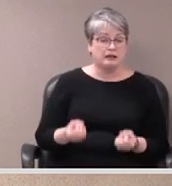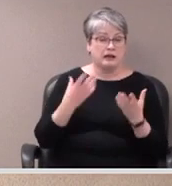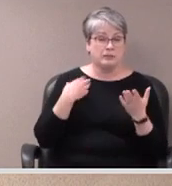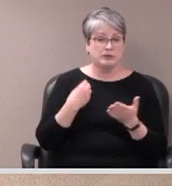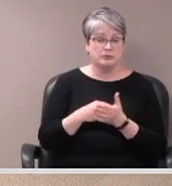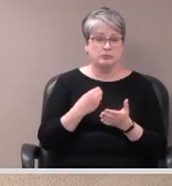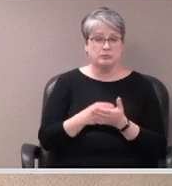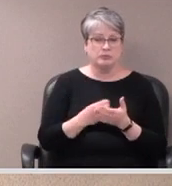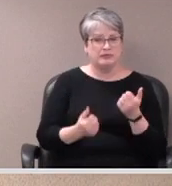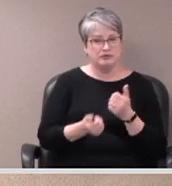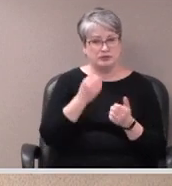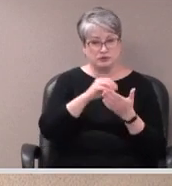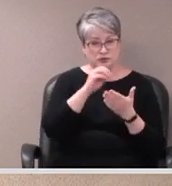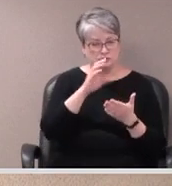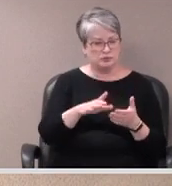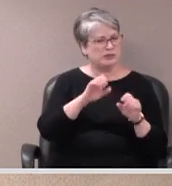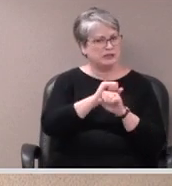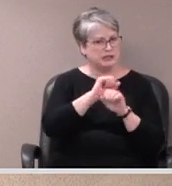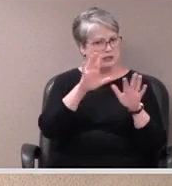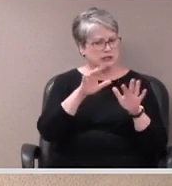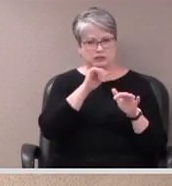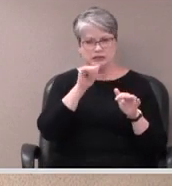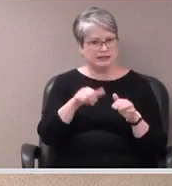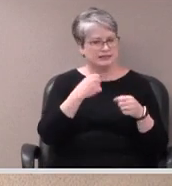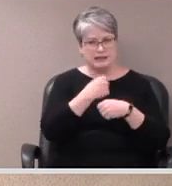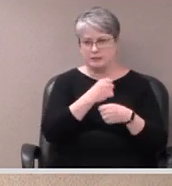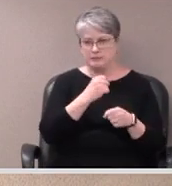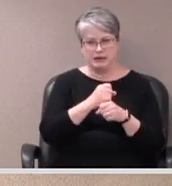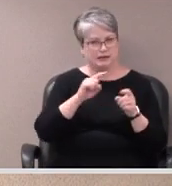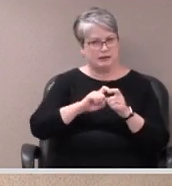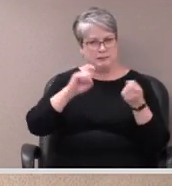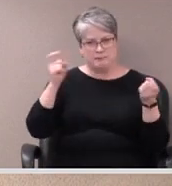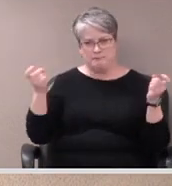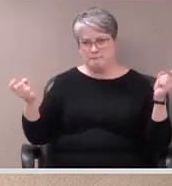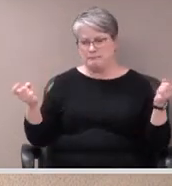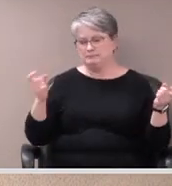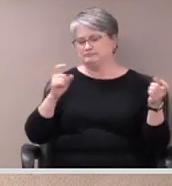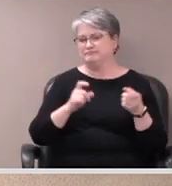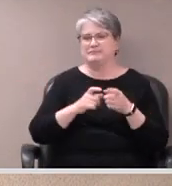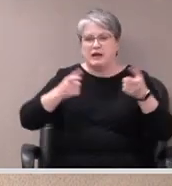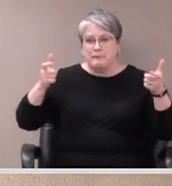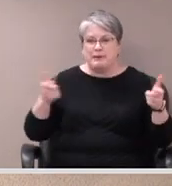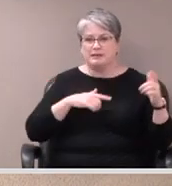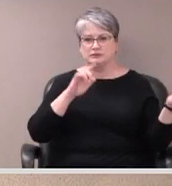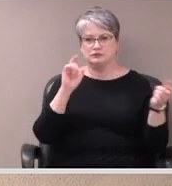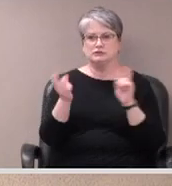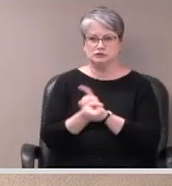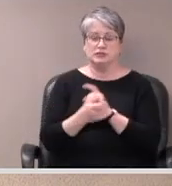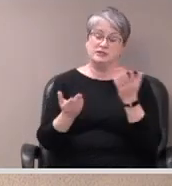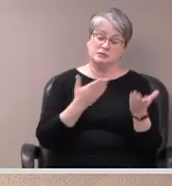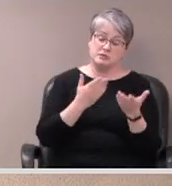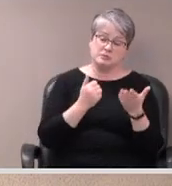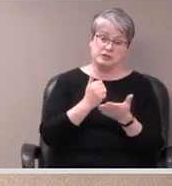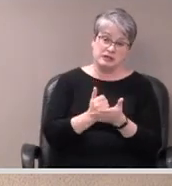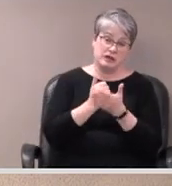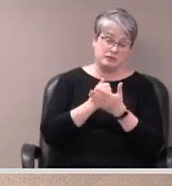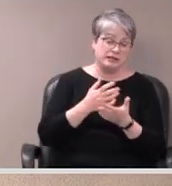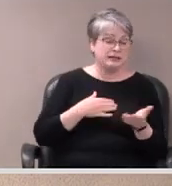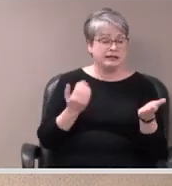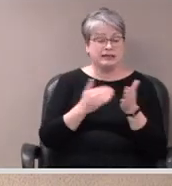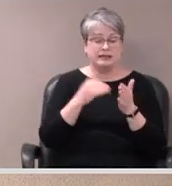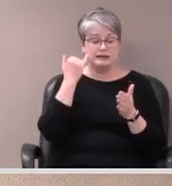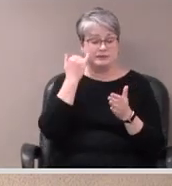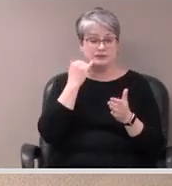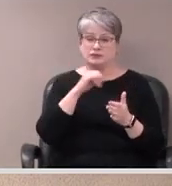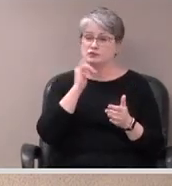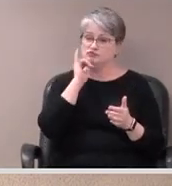that is not making the academic difference that we need. So maybe you can help me, and again, if this is the wrong night and the wrong